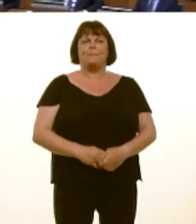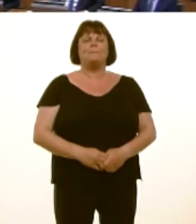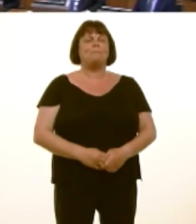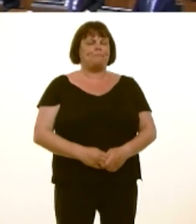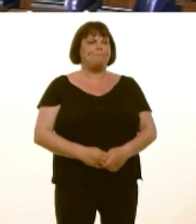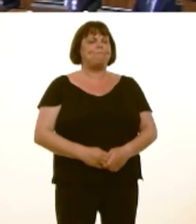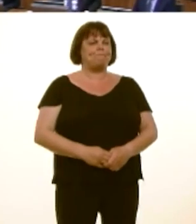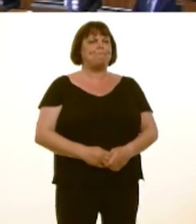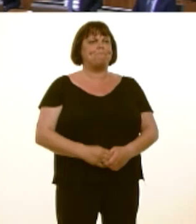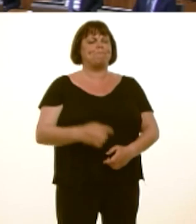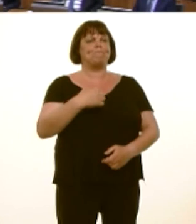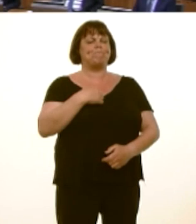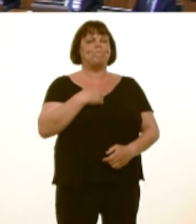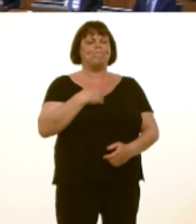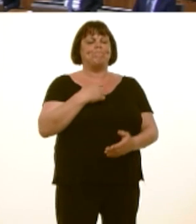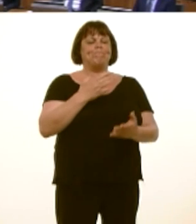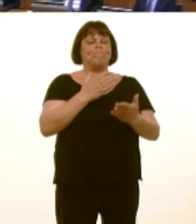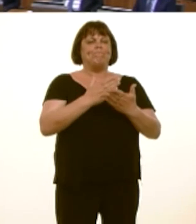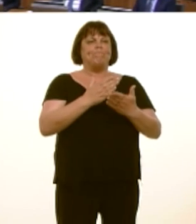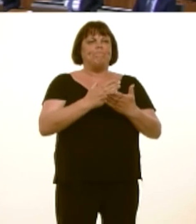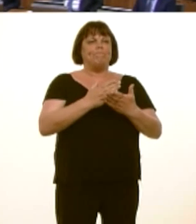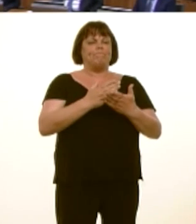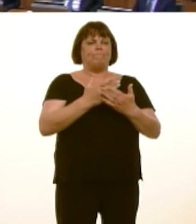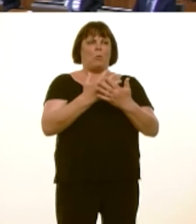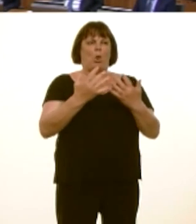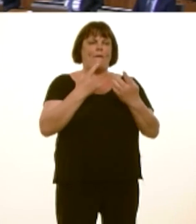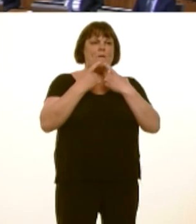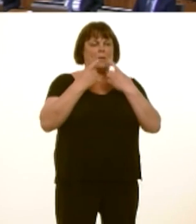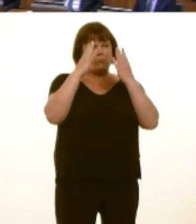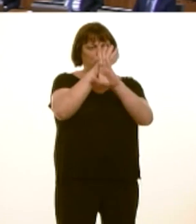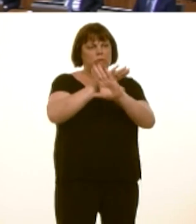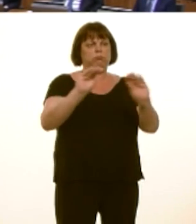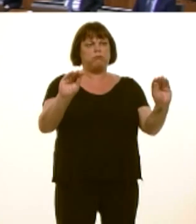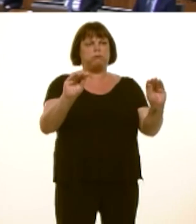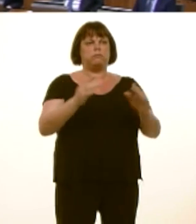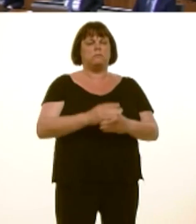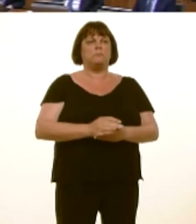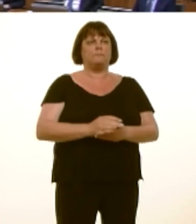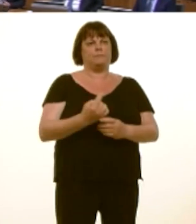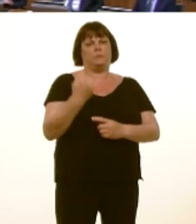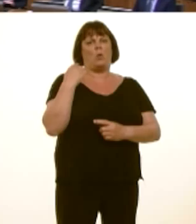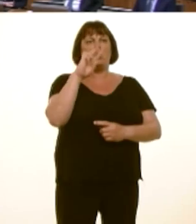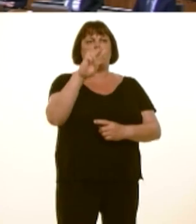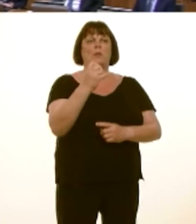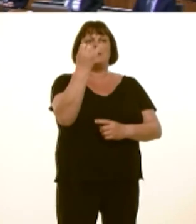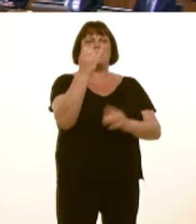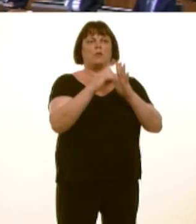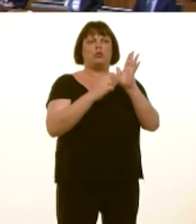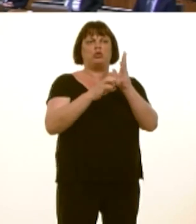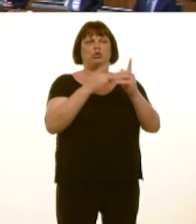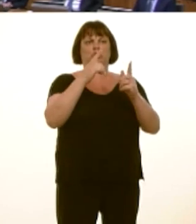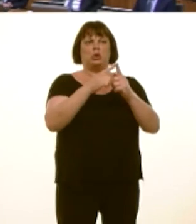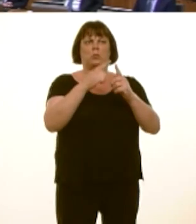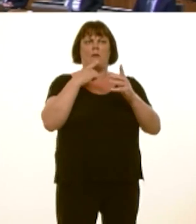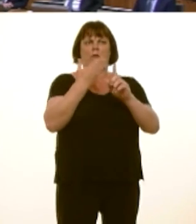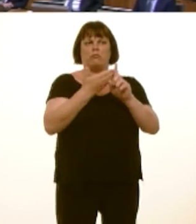Yes, Presiding Officer. The facts, of course, have been widely reported. On the 26th of June, a radicalised